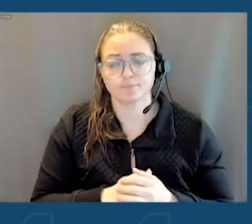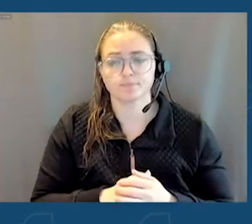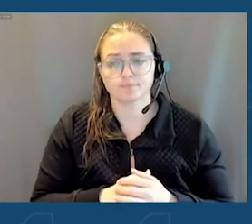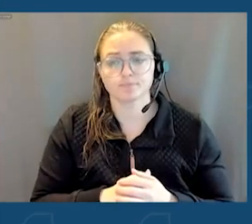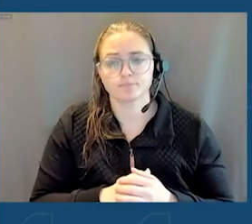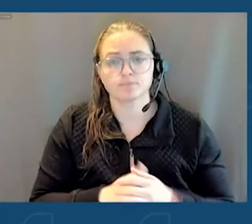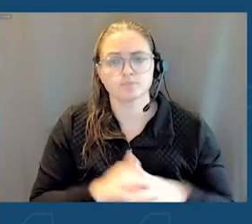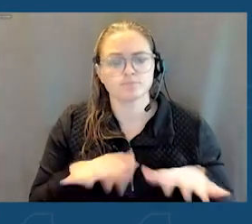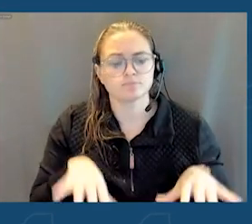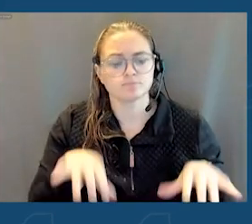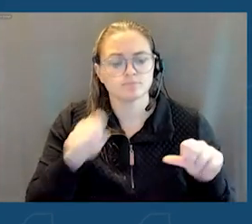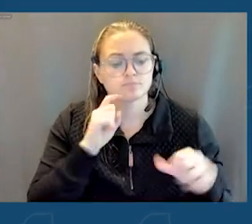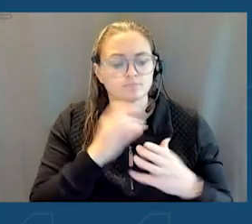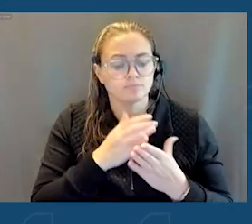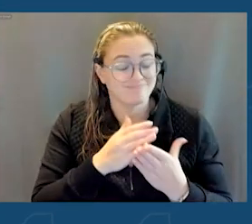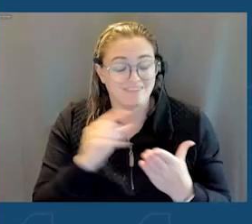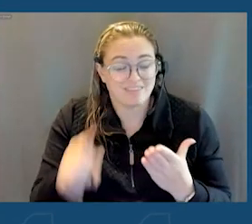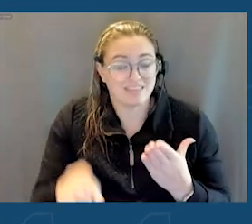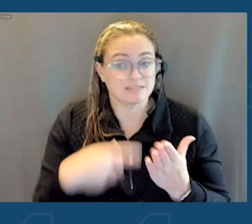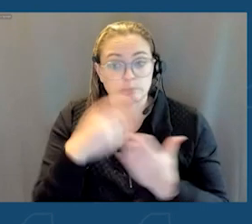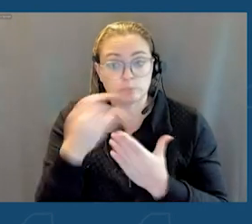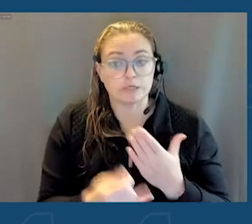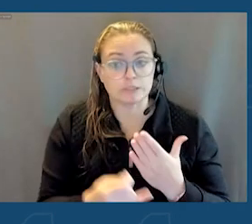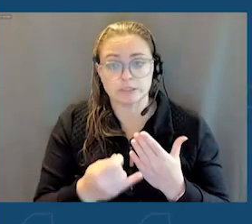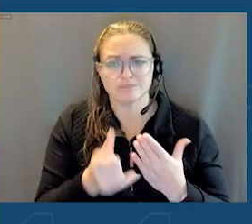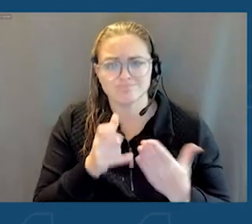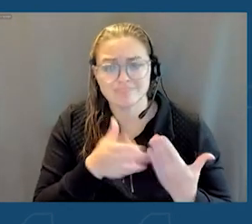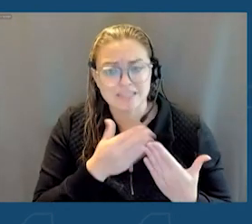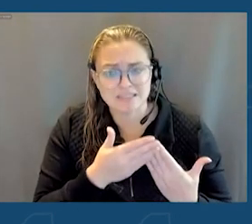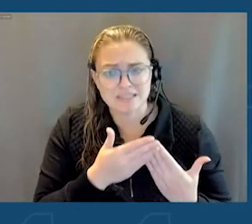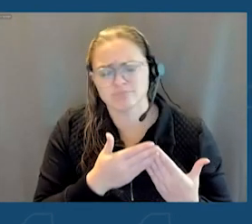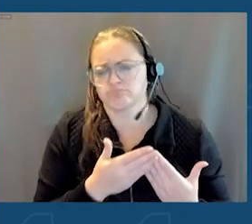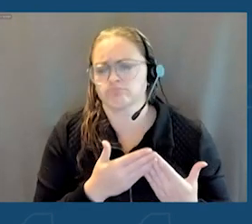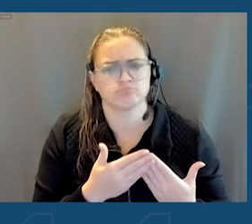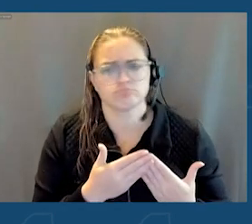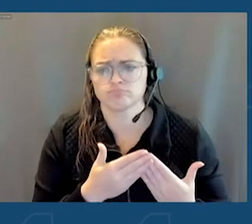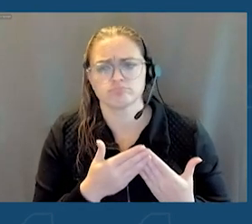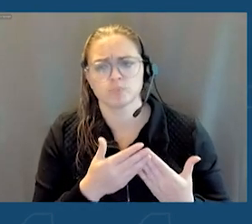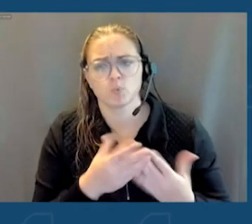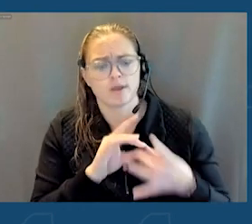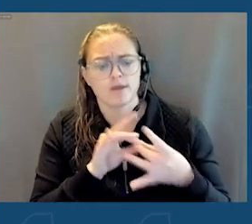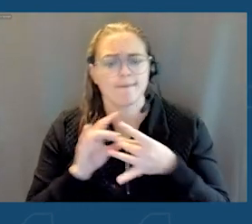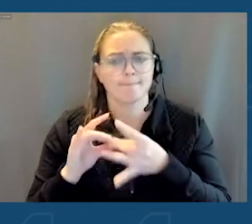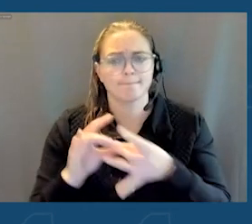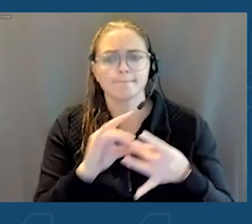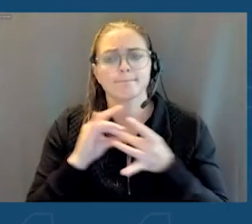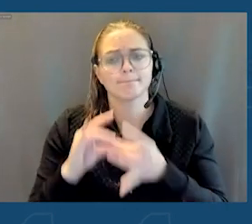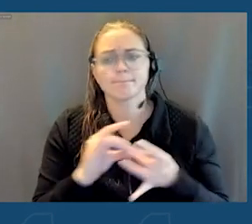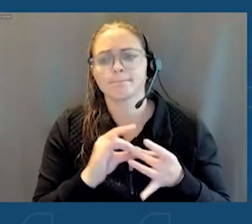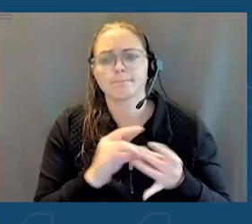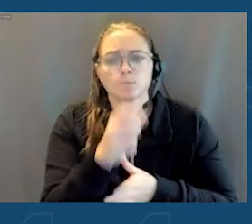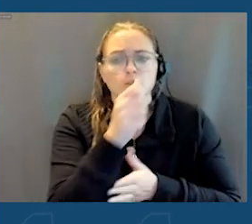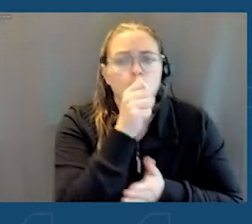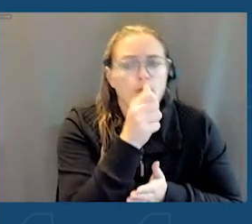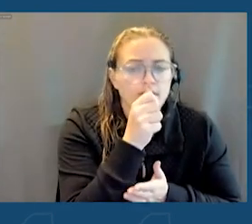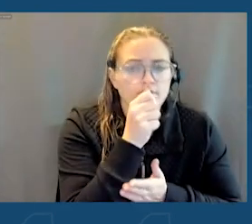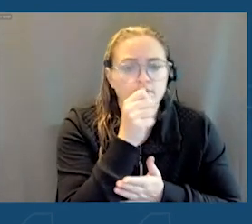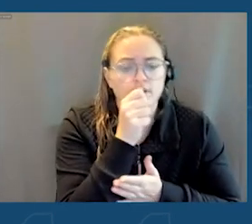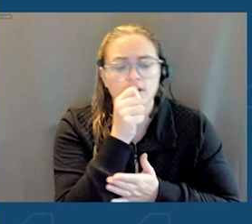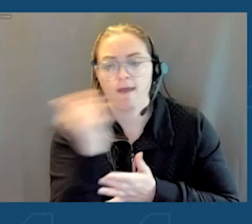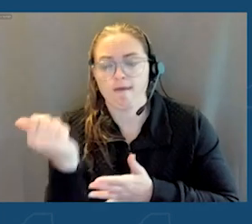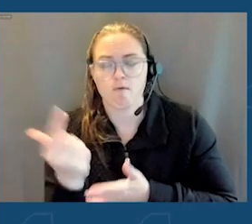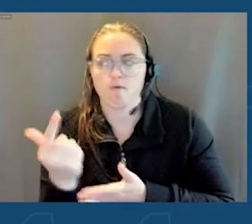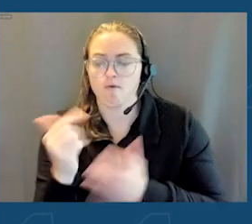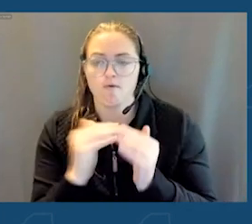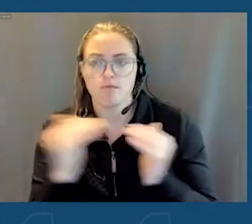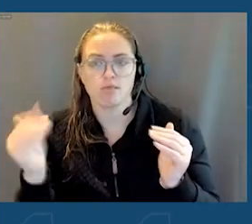these proportions is no easy feat. It will require close coordination between the private sector and every level